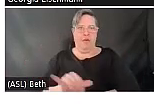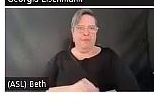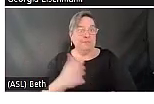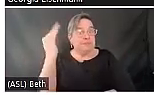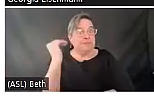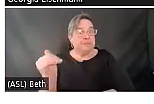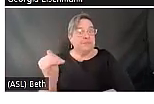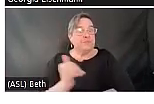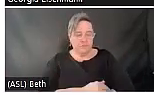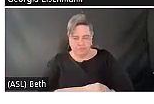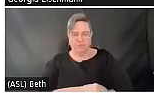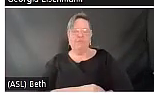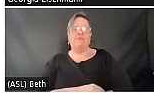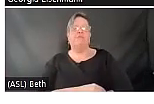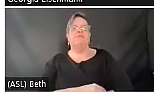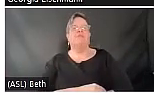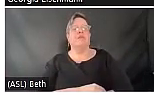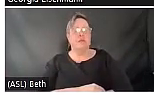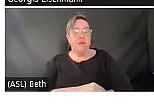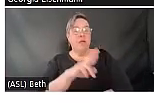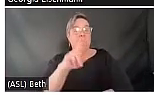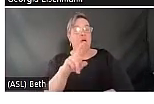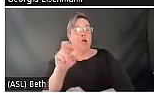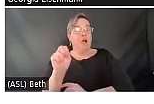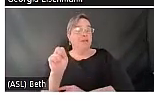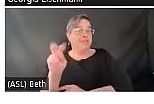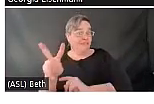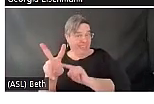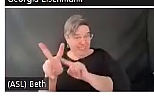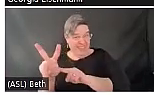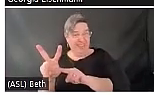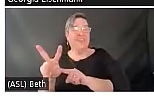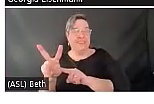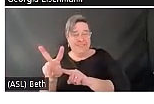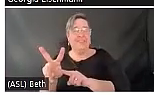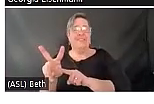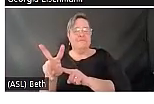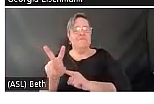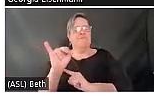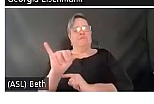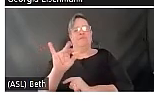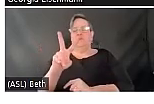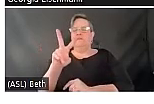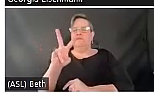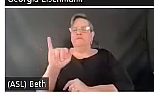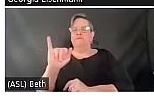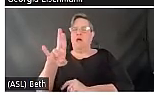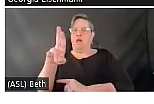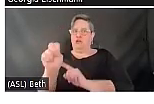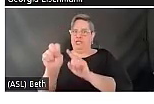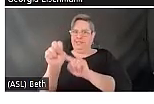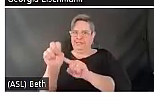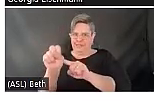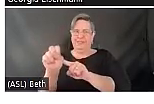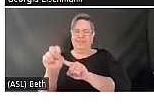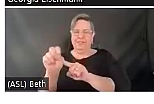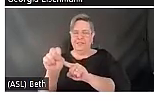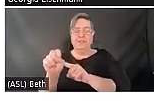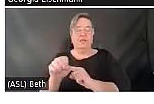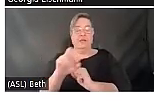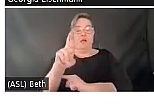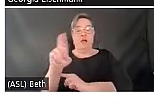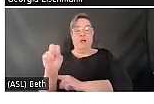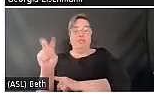All right, so I thought we'd touch on RSV. This is a virus that this year, so it's RSV,